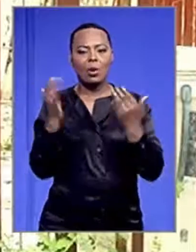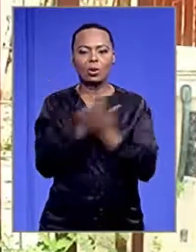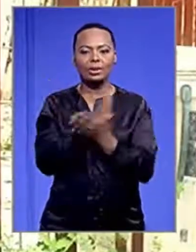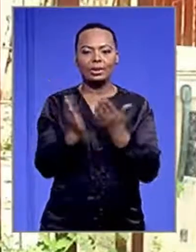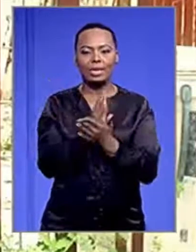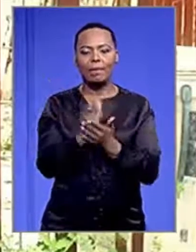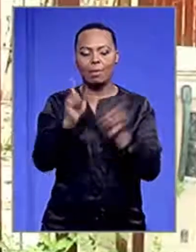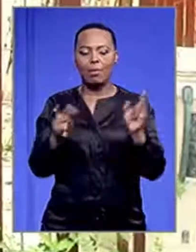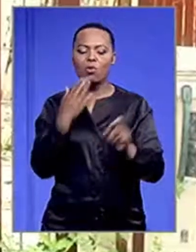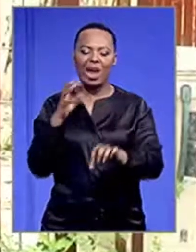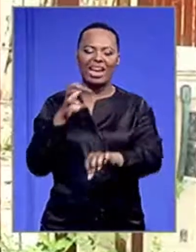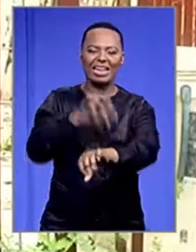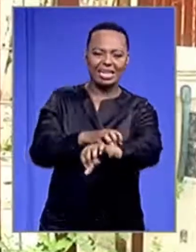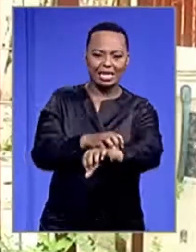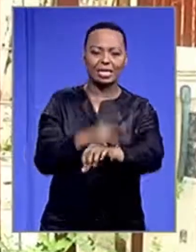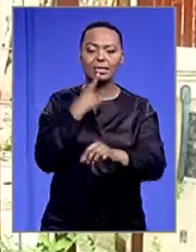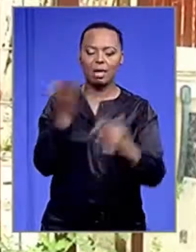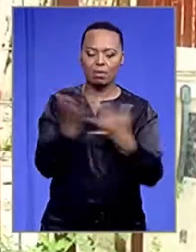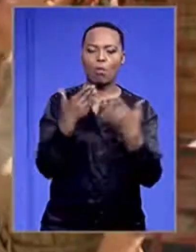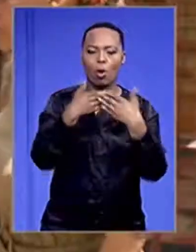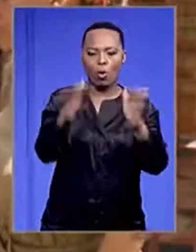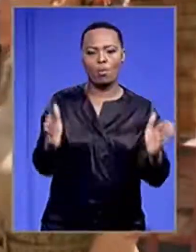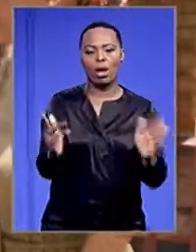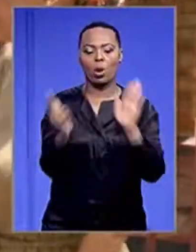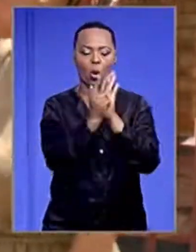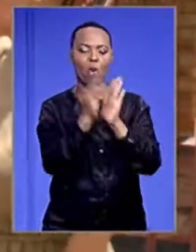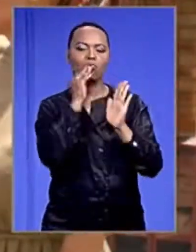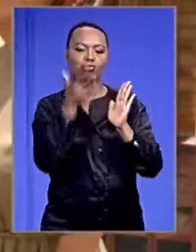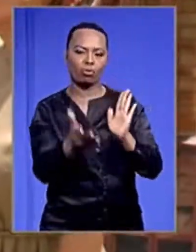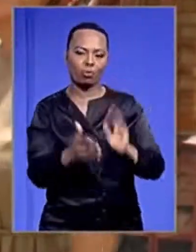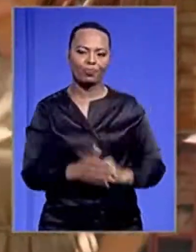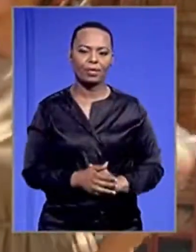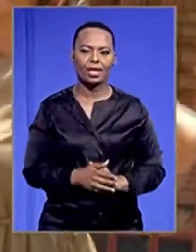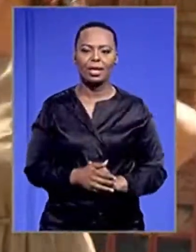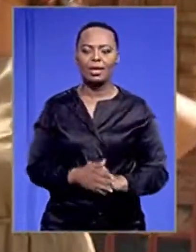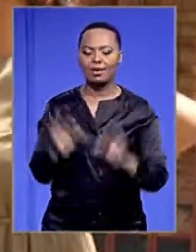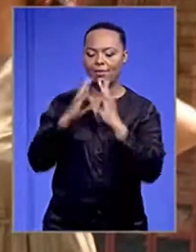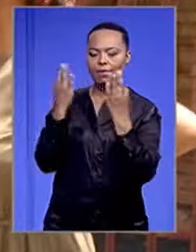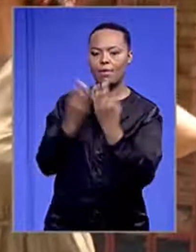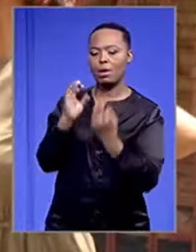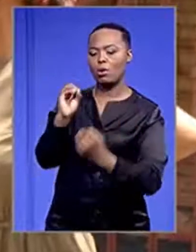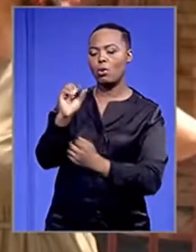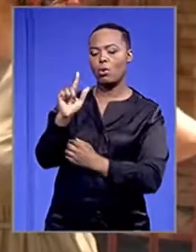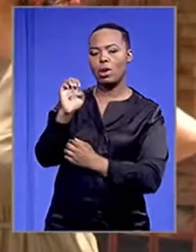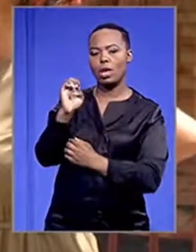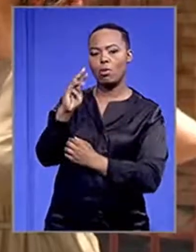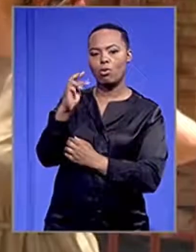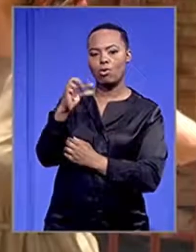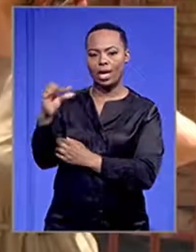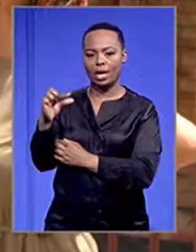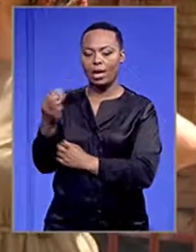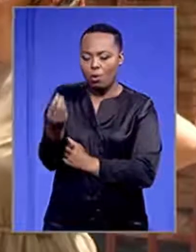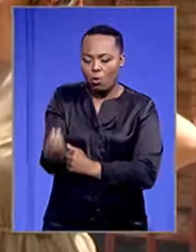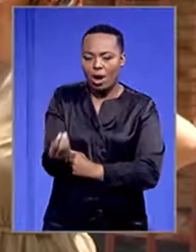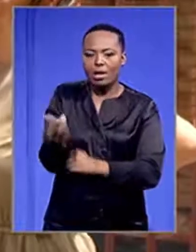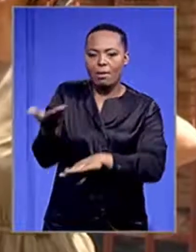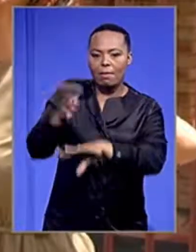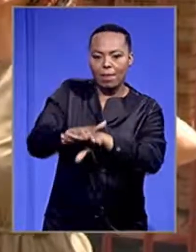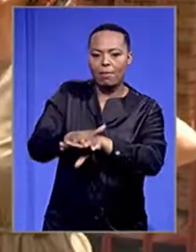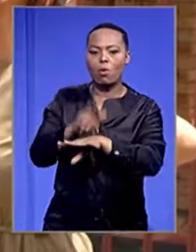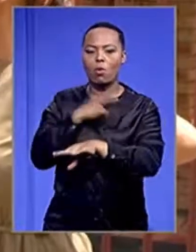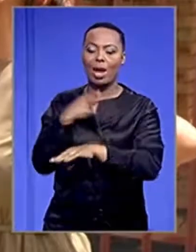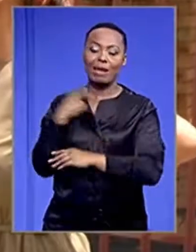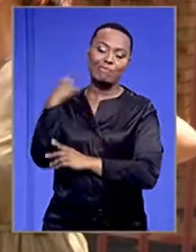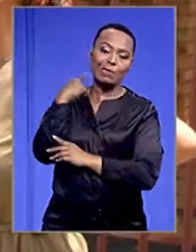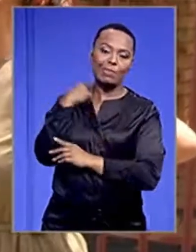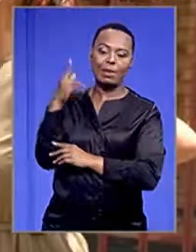dinja baga bula keizi kaba khari li la palaha olebo gen musime yola tegezu ingi wutilo joa kakwe faa naa lumiu